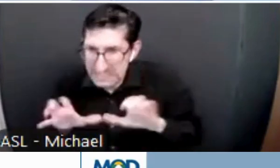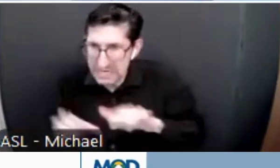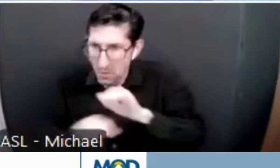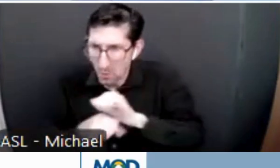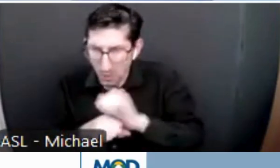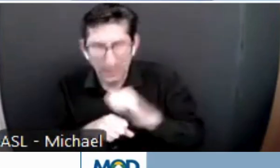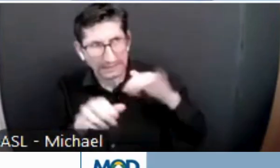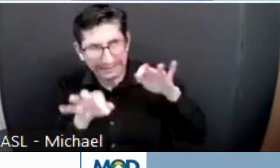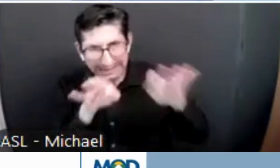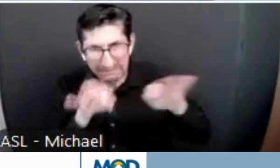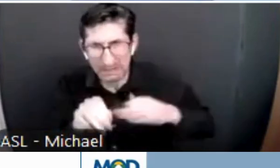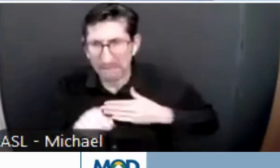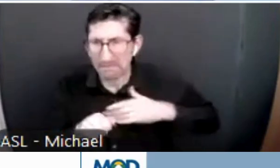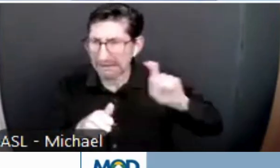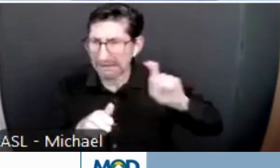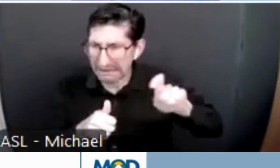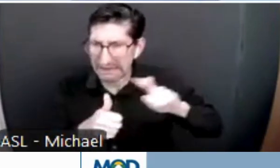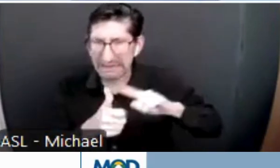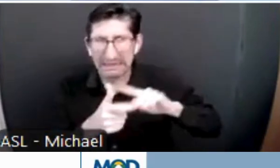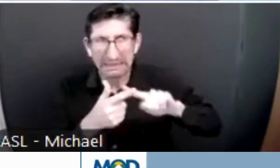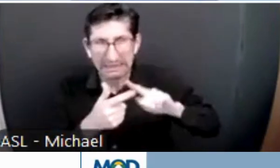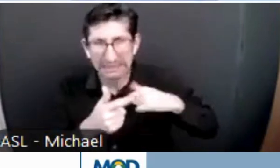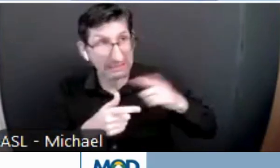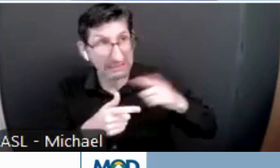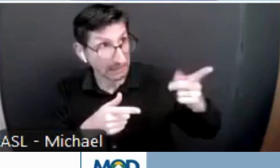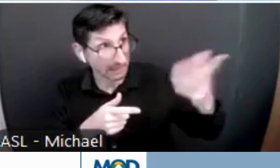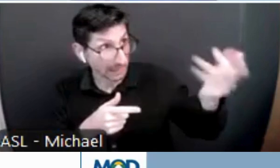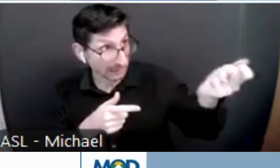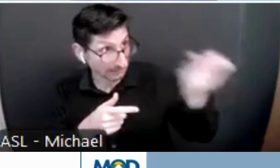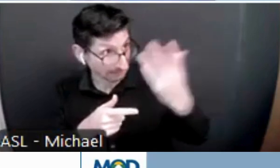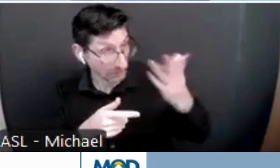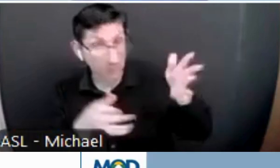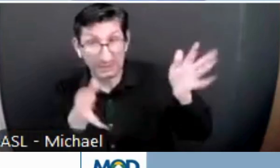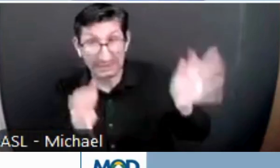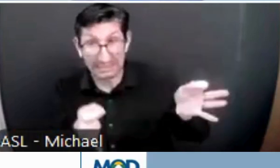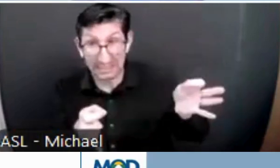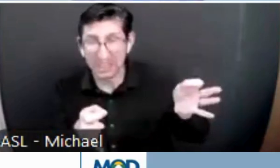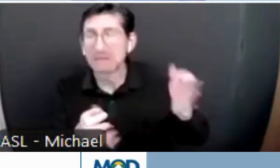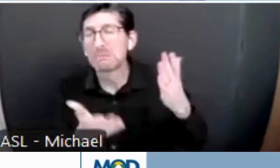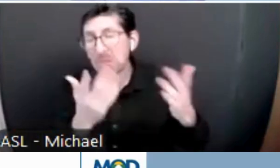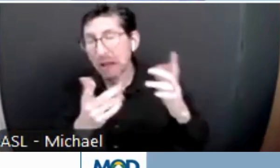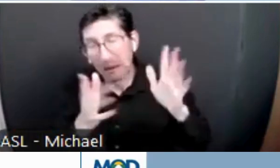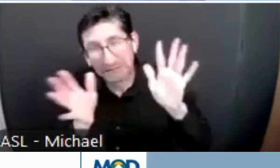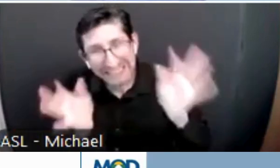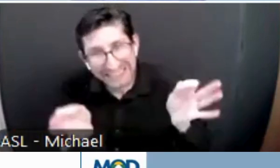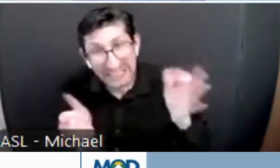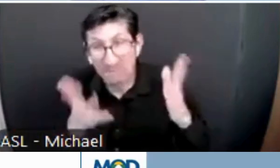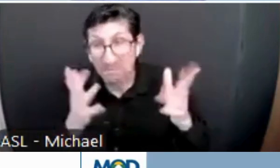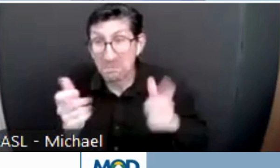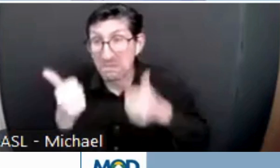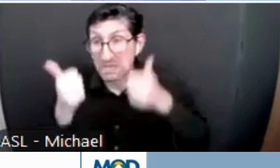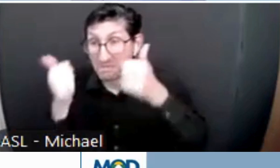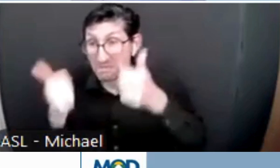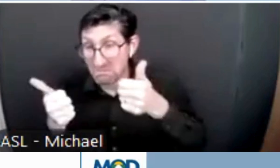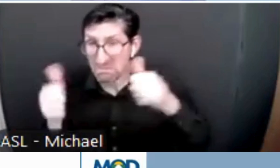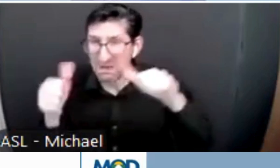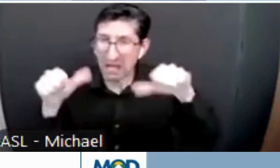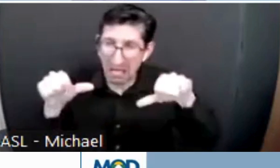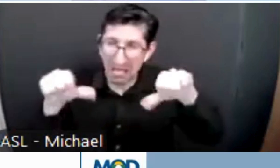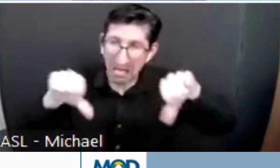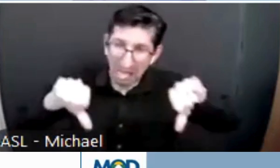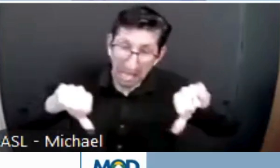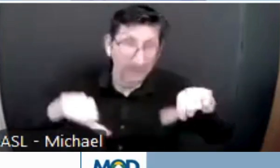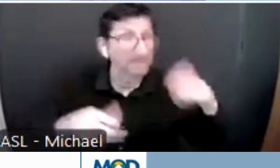well, and you get this decision, which obviously can go in a few different ways. And one decision could be that the request